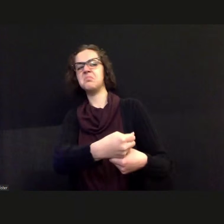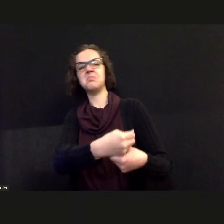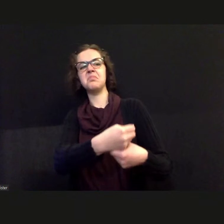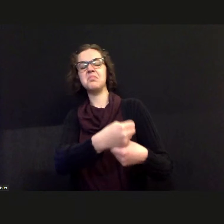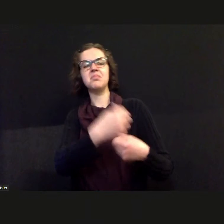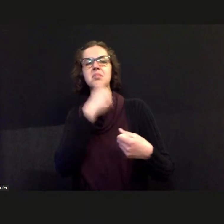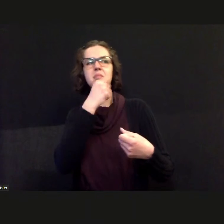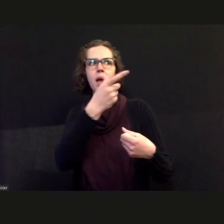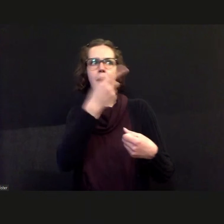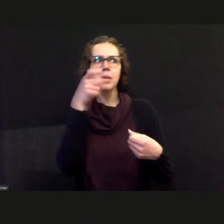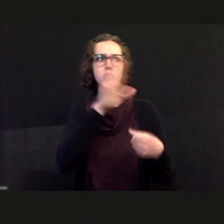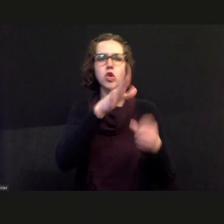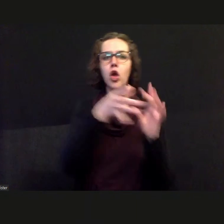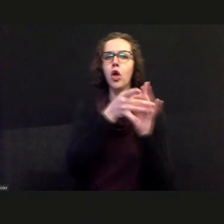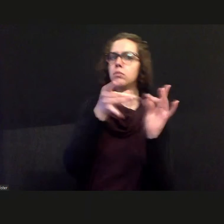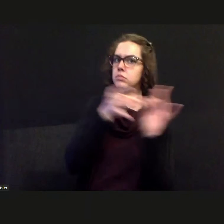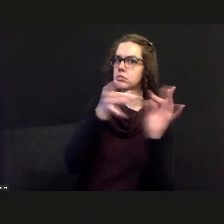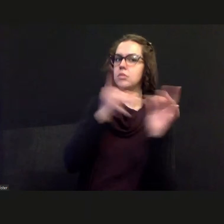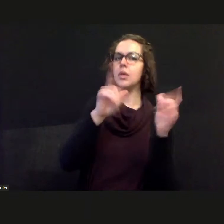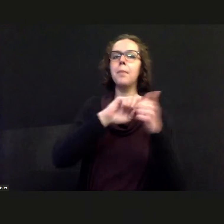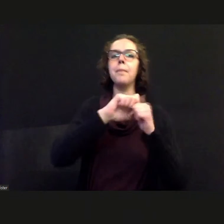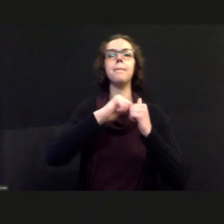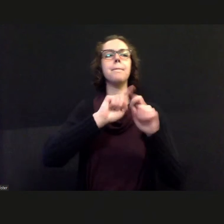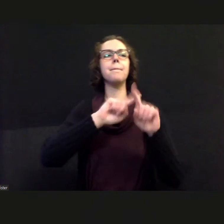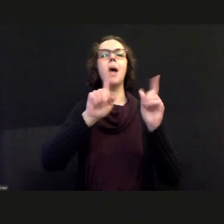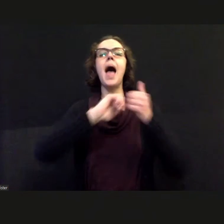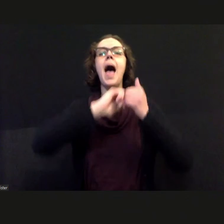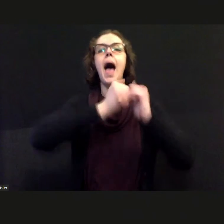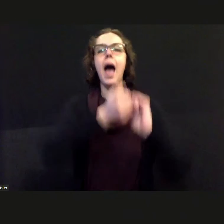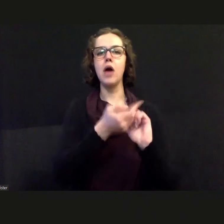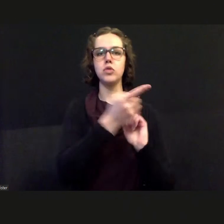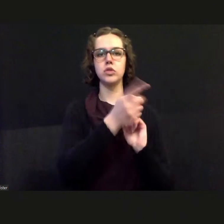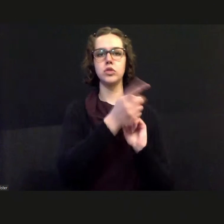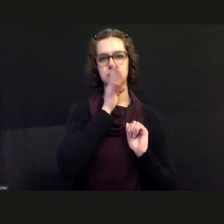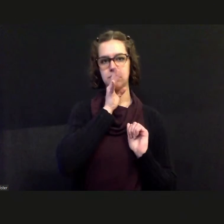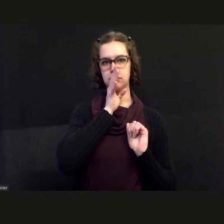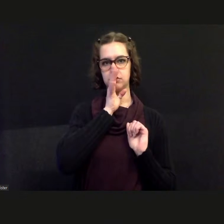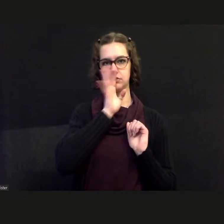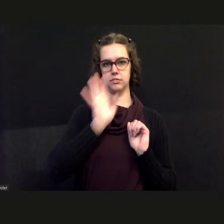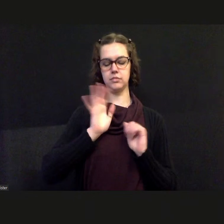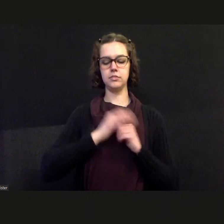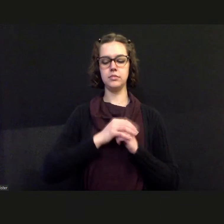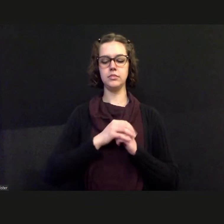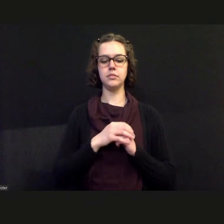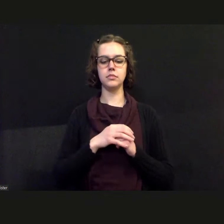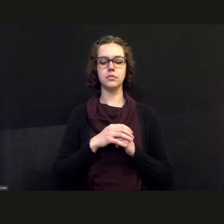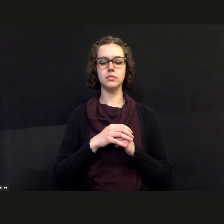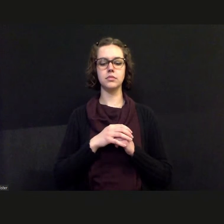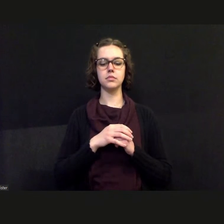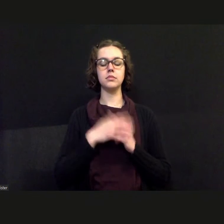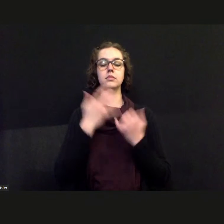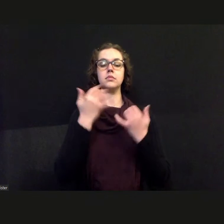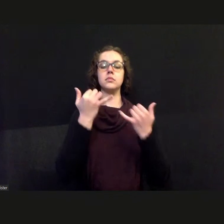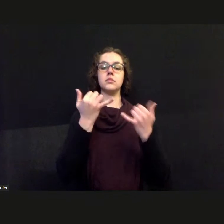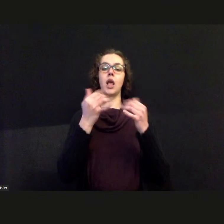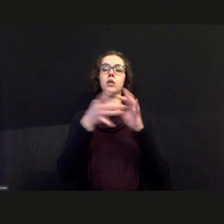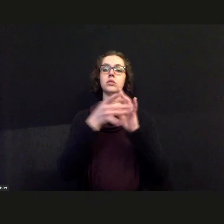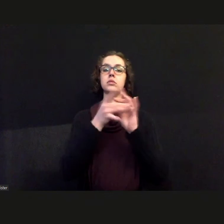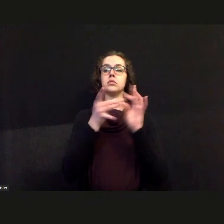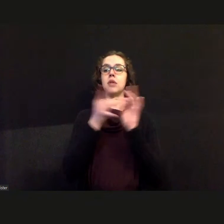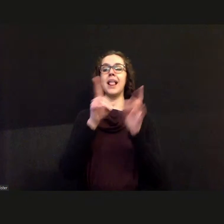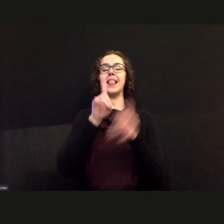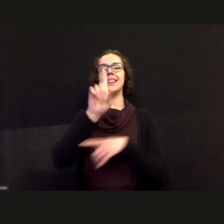what she said, but because of how she said it. So I wonder, on top of the issue of literal